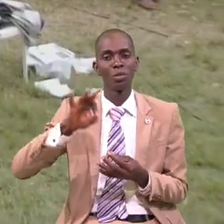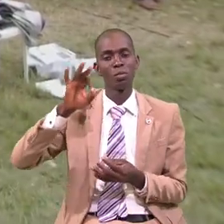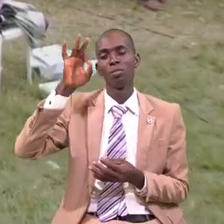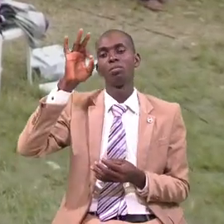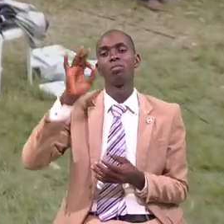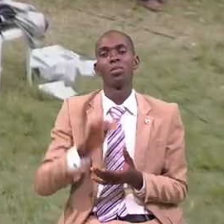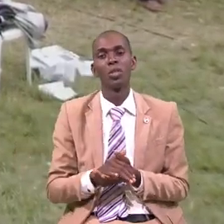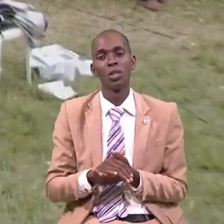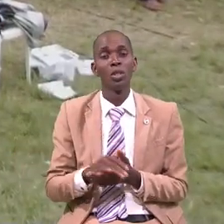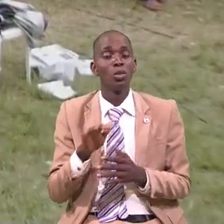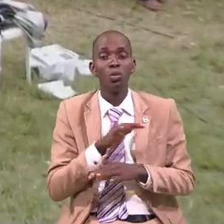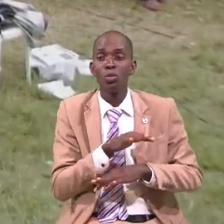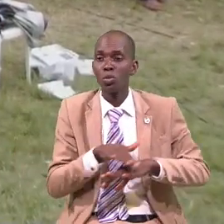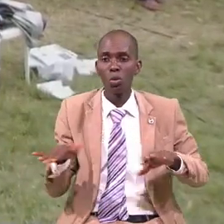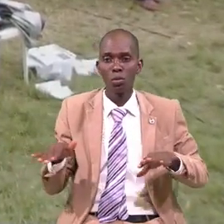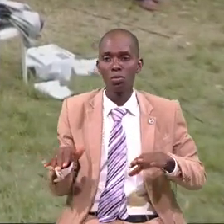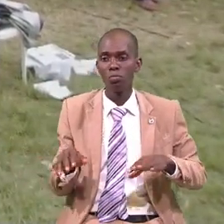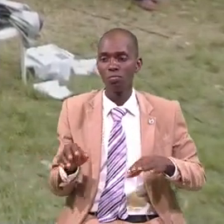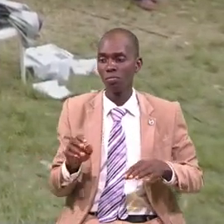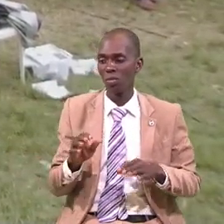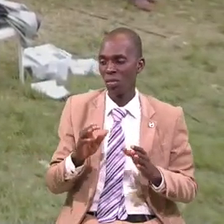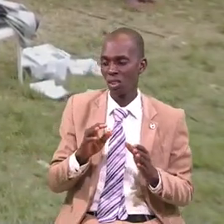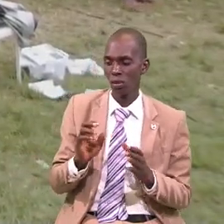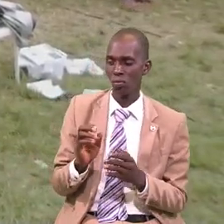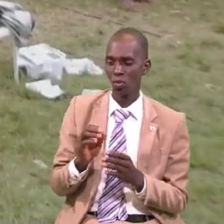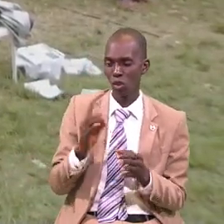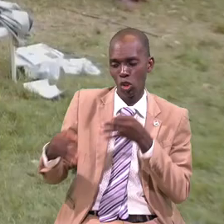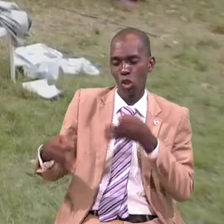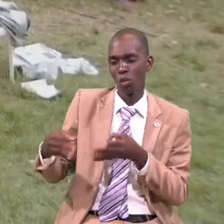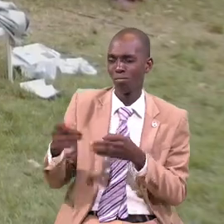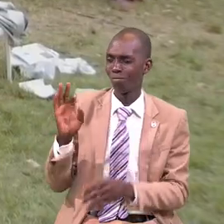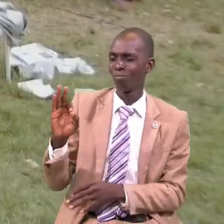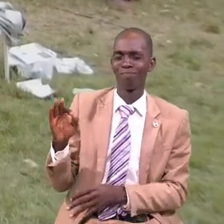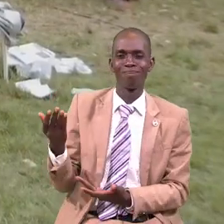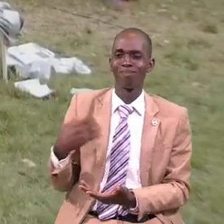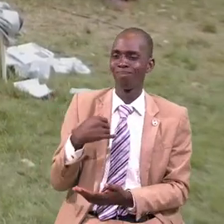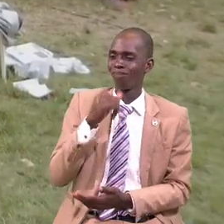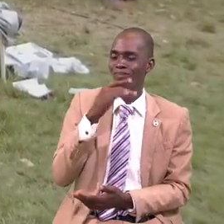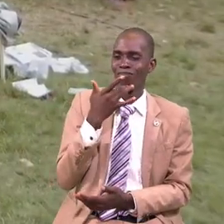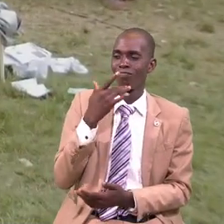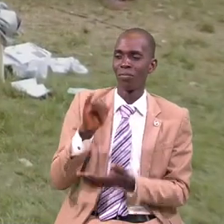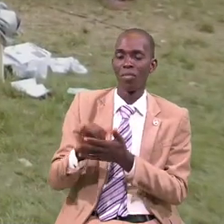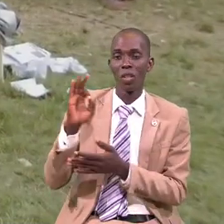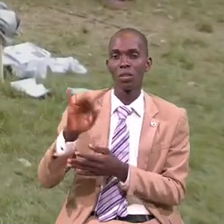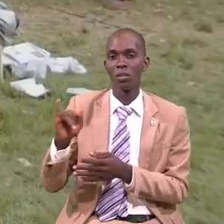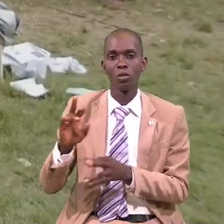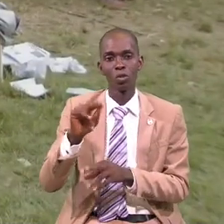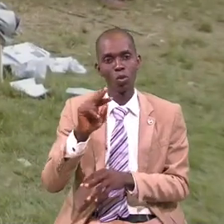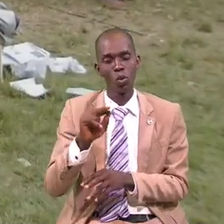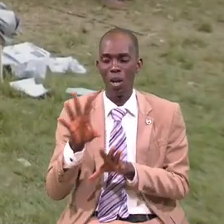the message. Receive the message. Don't criticize the message.